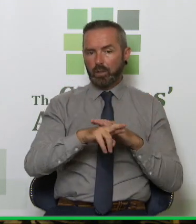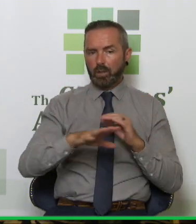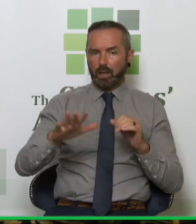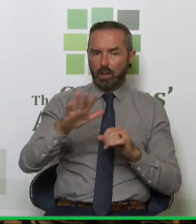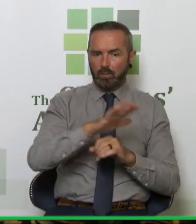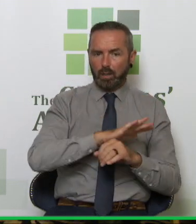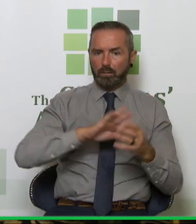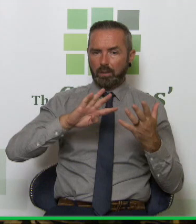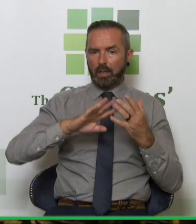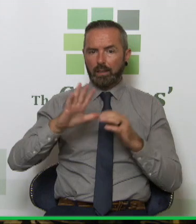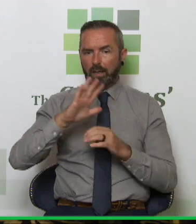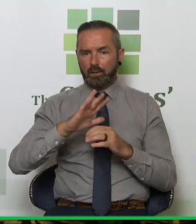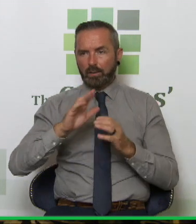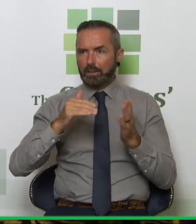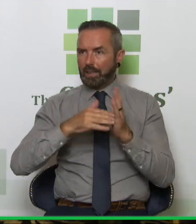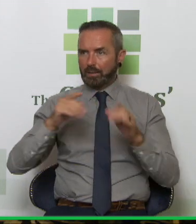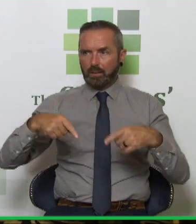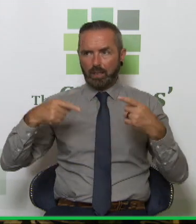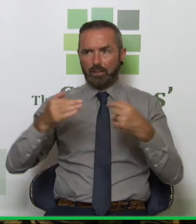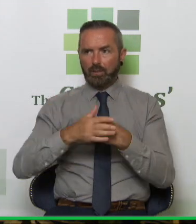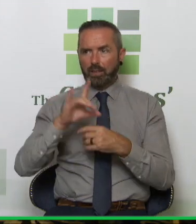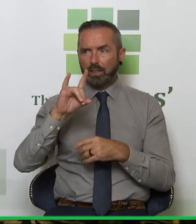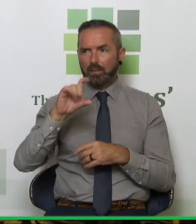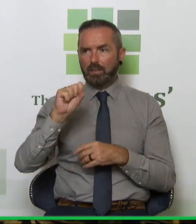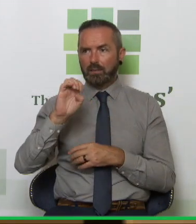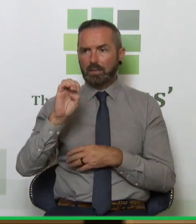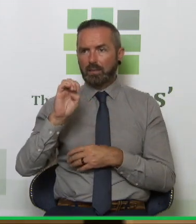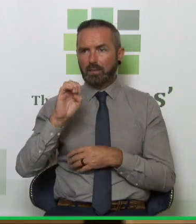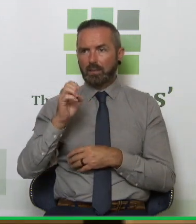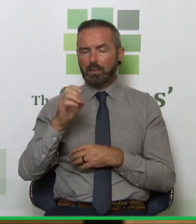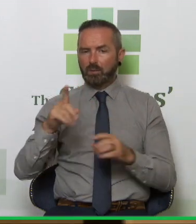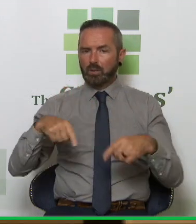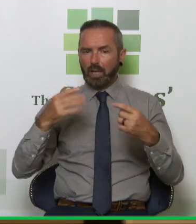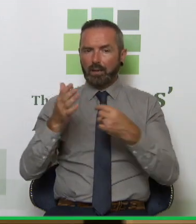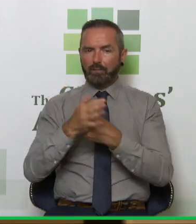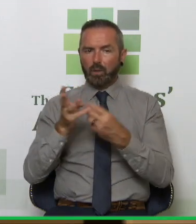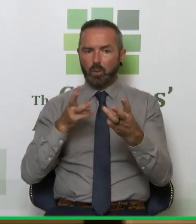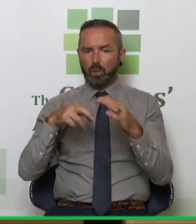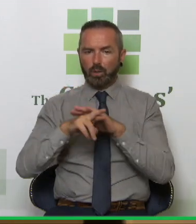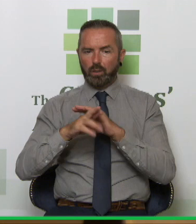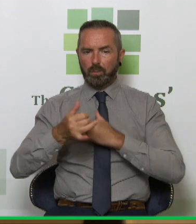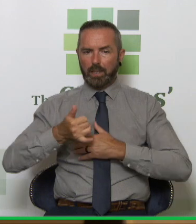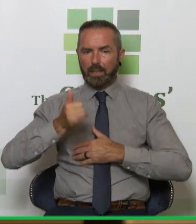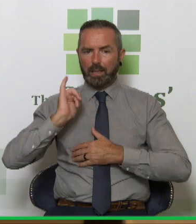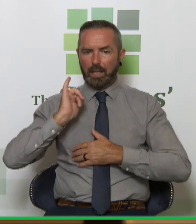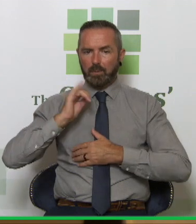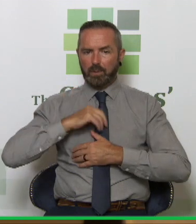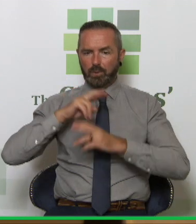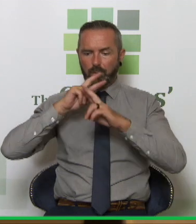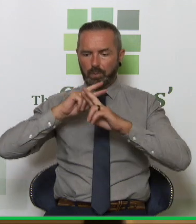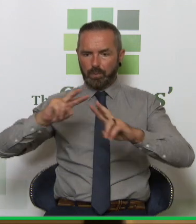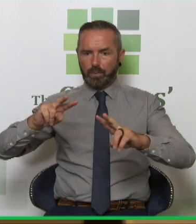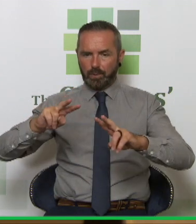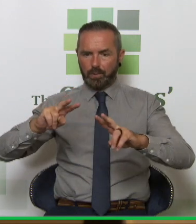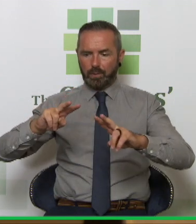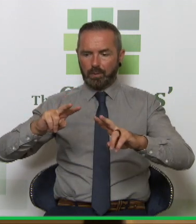CHO areas is a challenge for the HSE. It's a challenge for those workers to be able to, and I'm looking at some of the geographical spread we